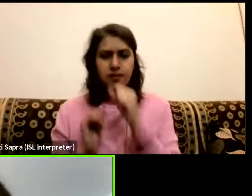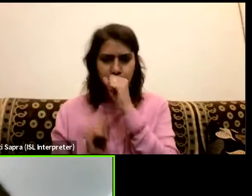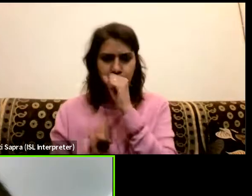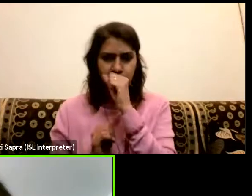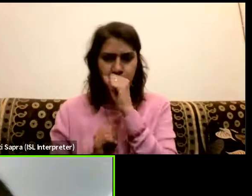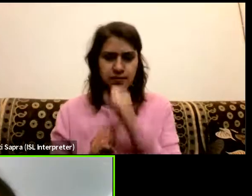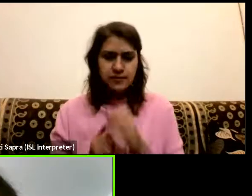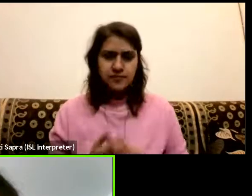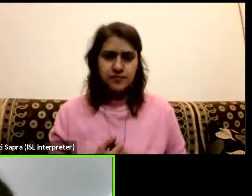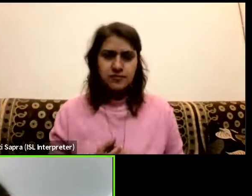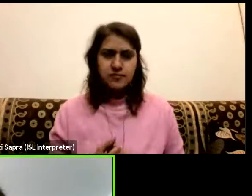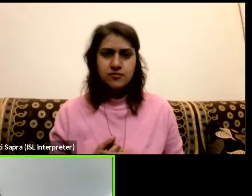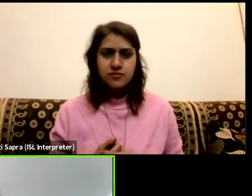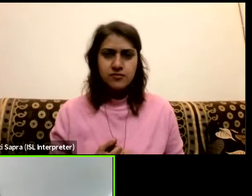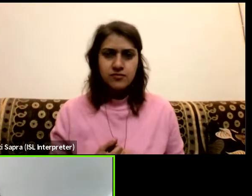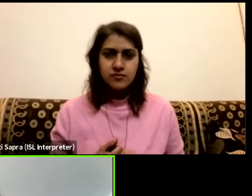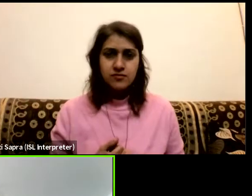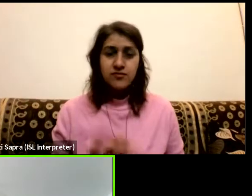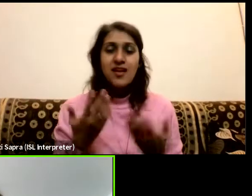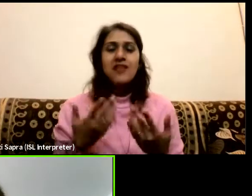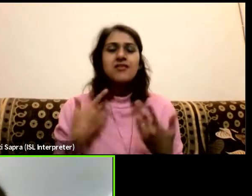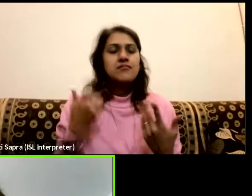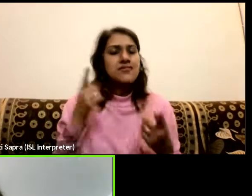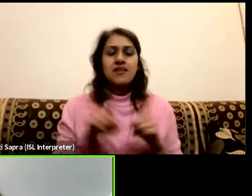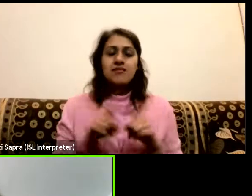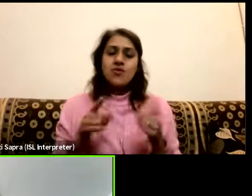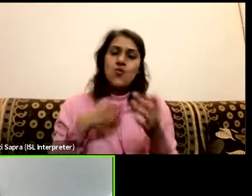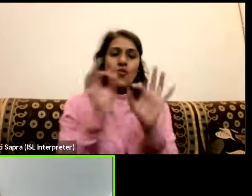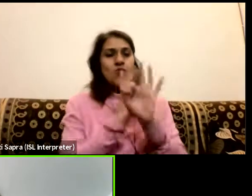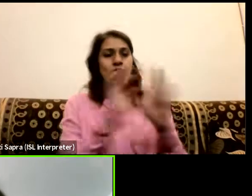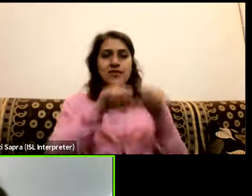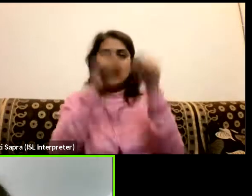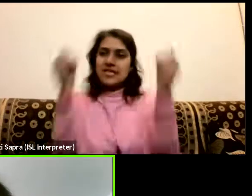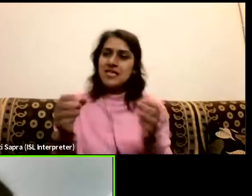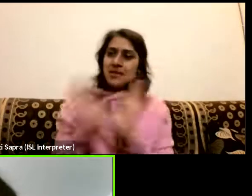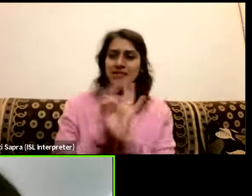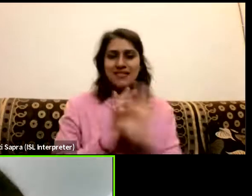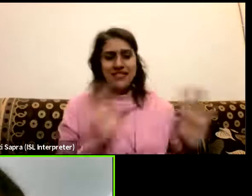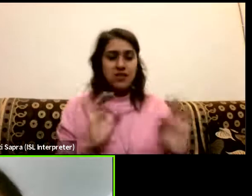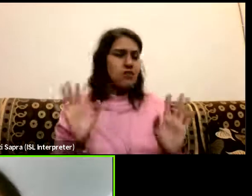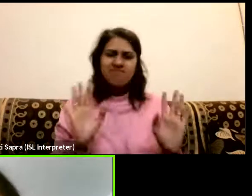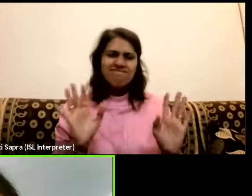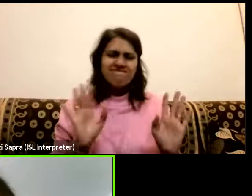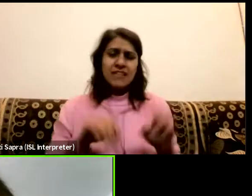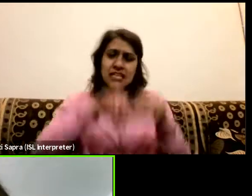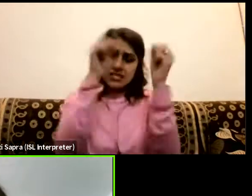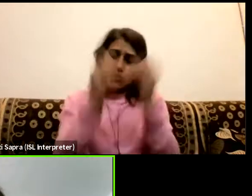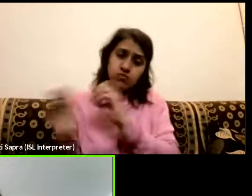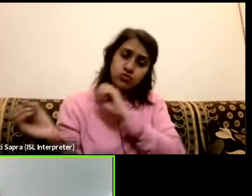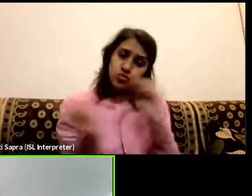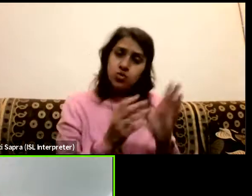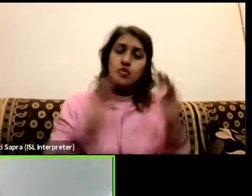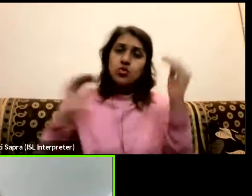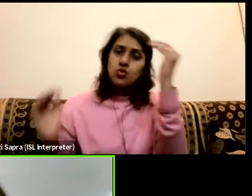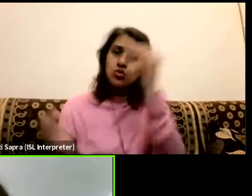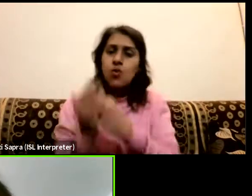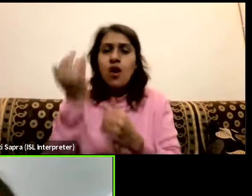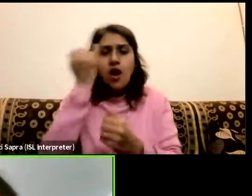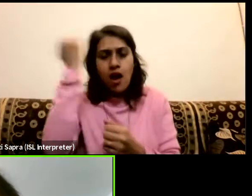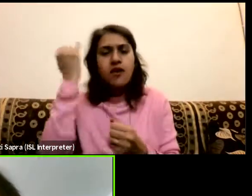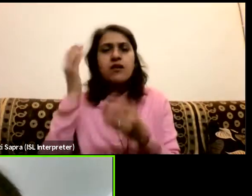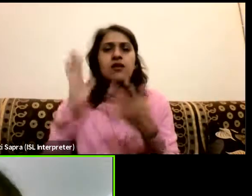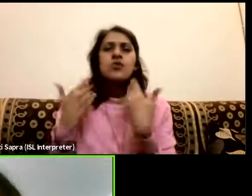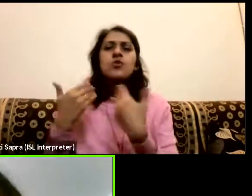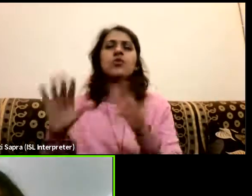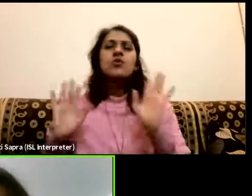from the system we have at present and think afresh. Another thing that the UNICEF says is